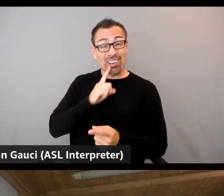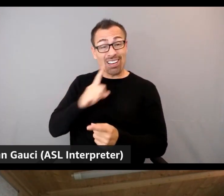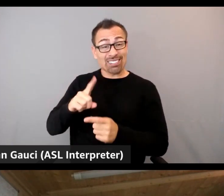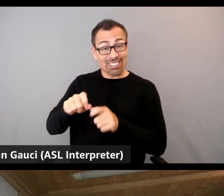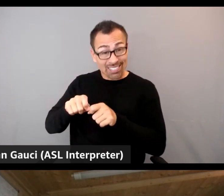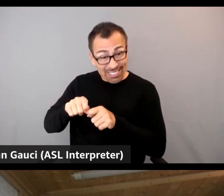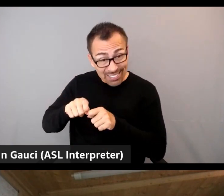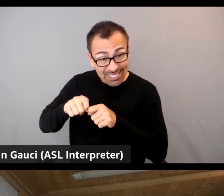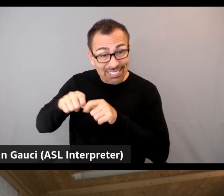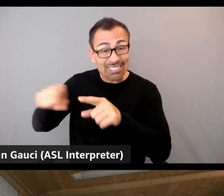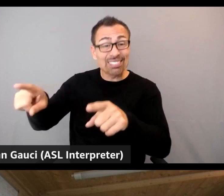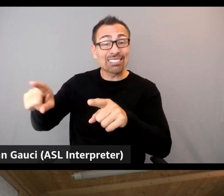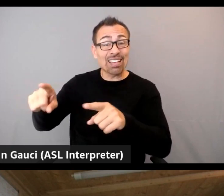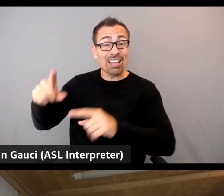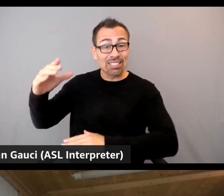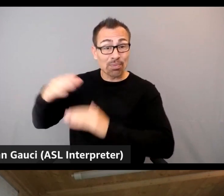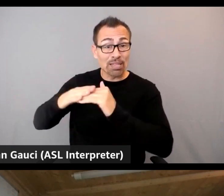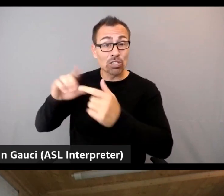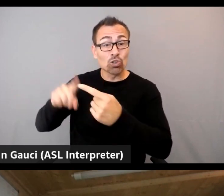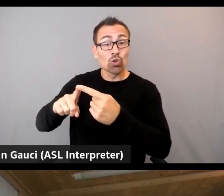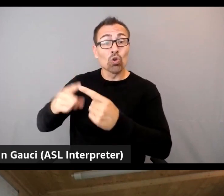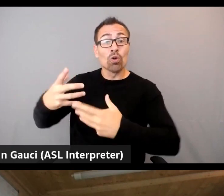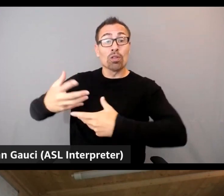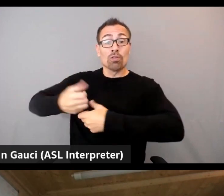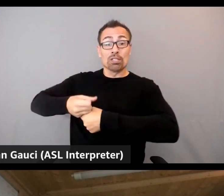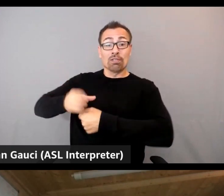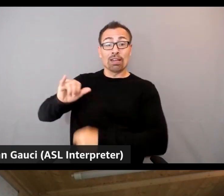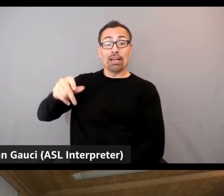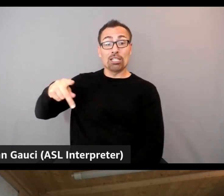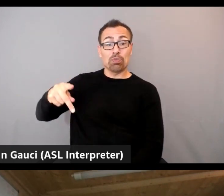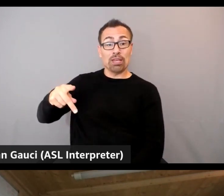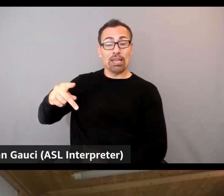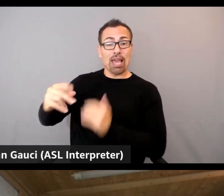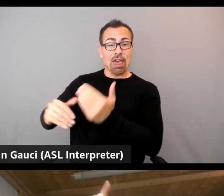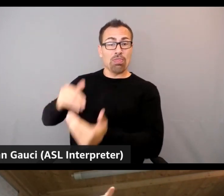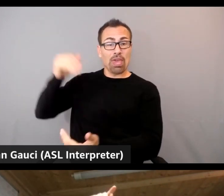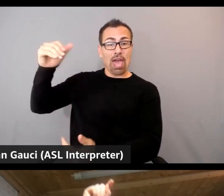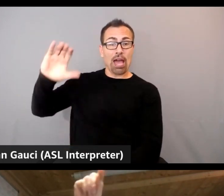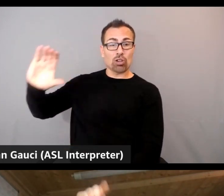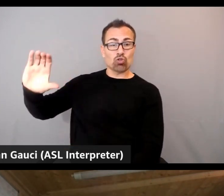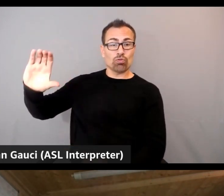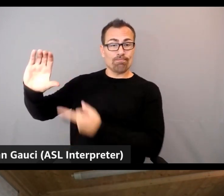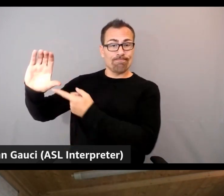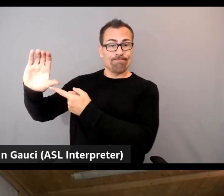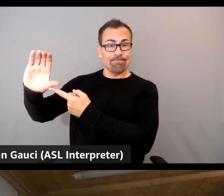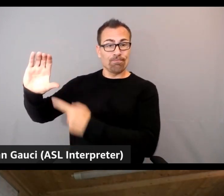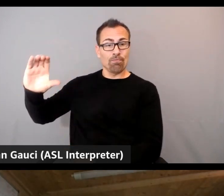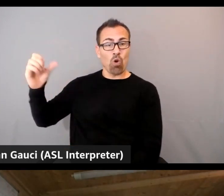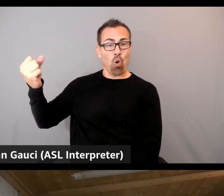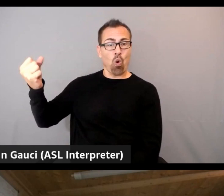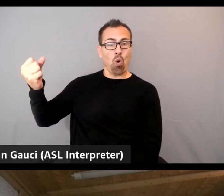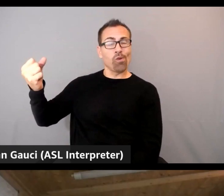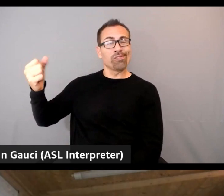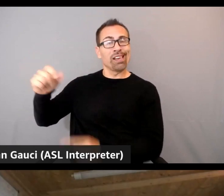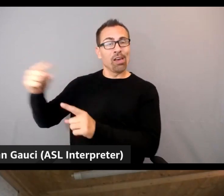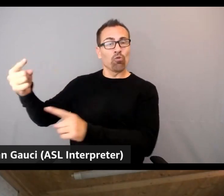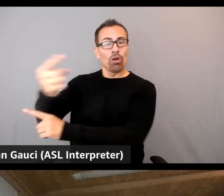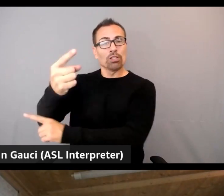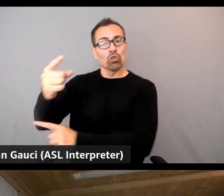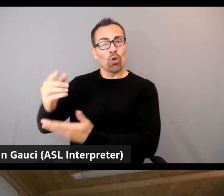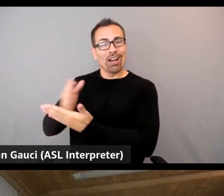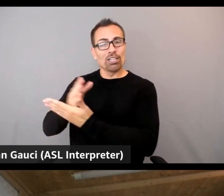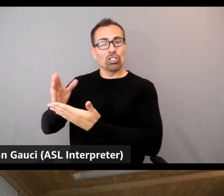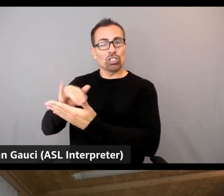that capacity to the receiving ISP, and all of the excess capacity it routes through our shared IP network. This is when it's warming